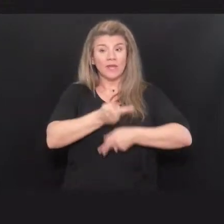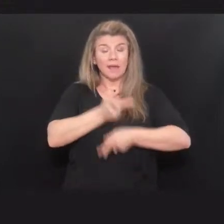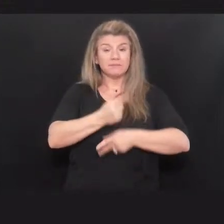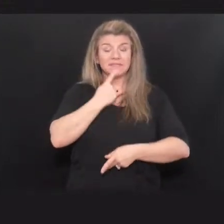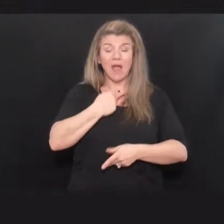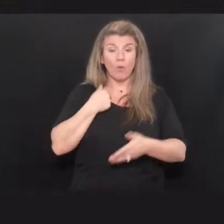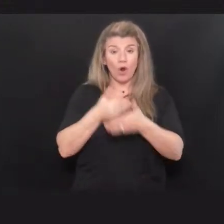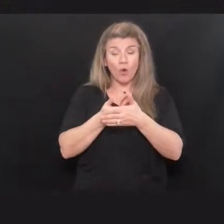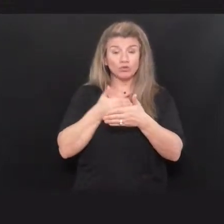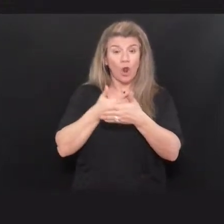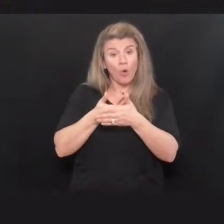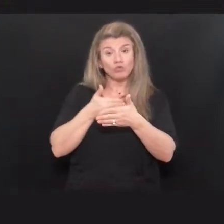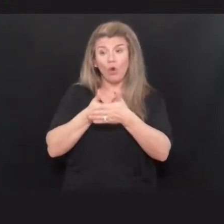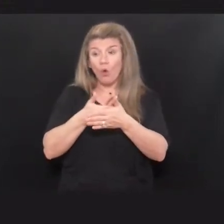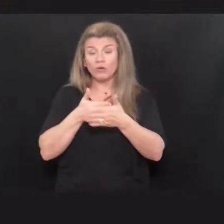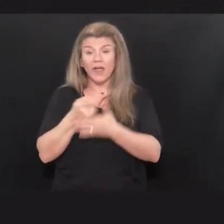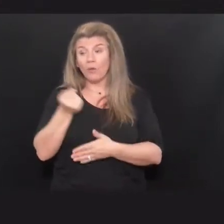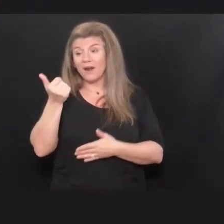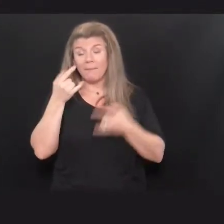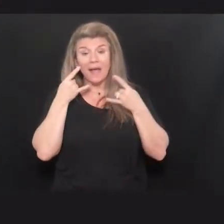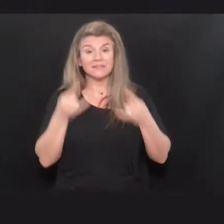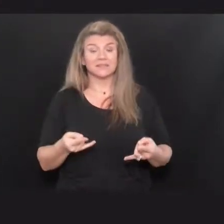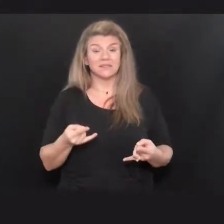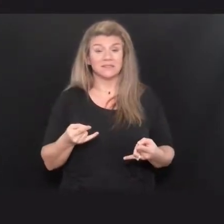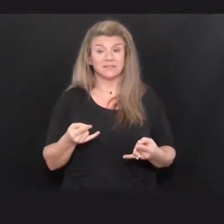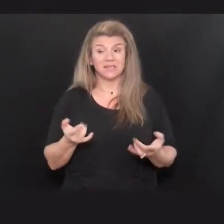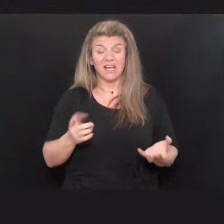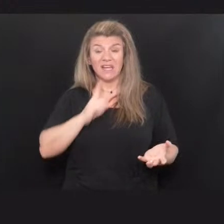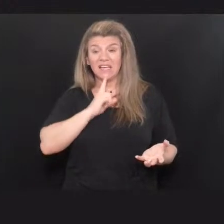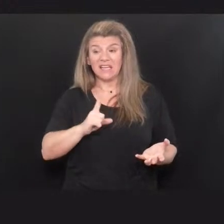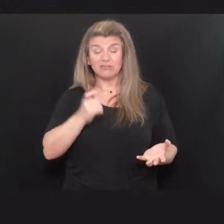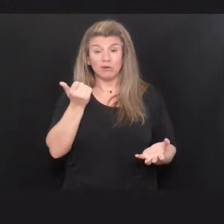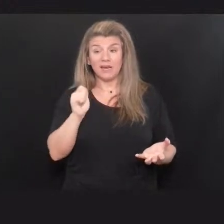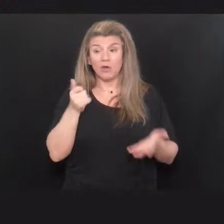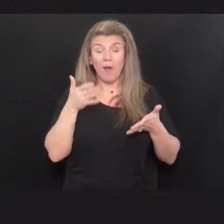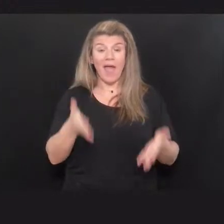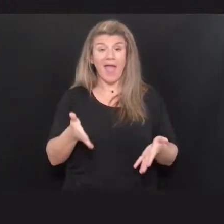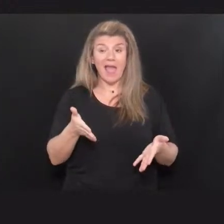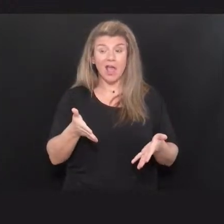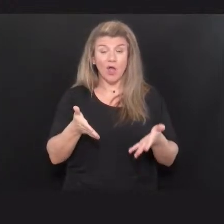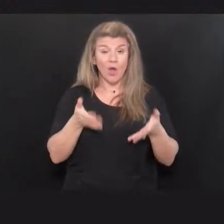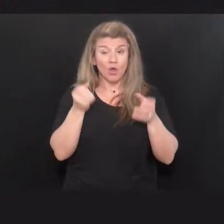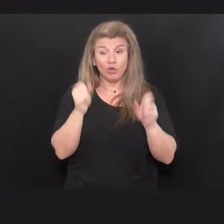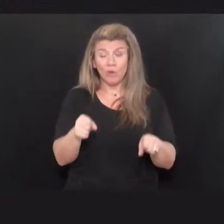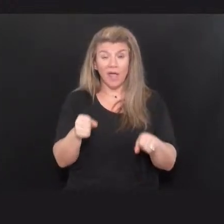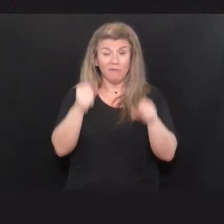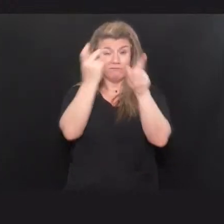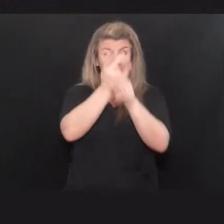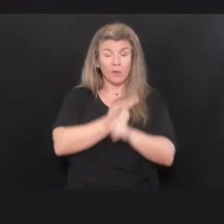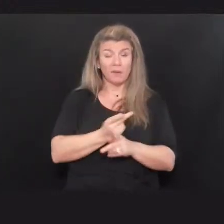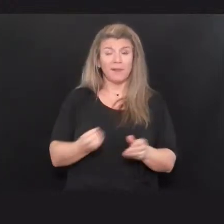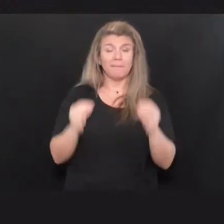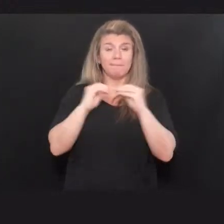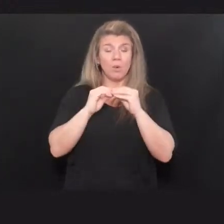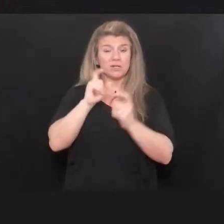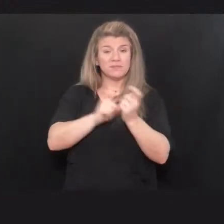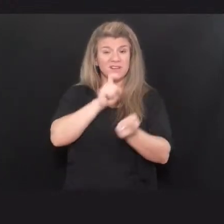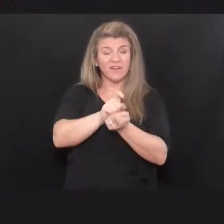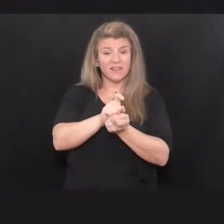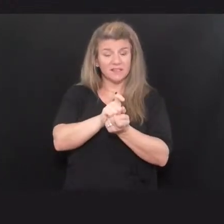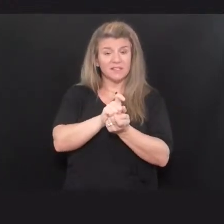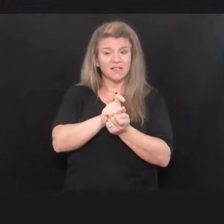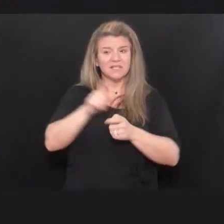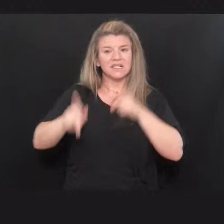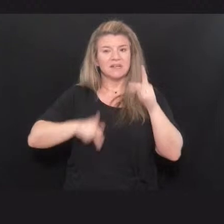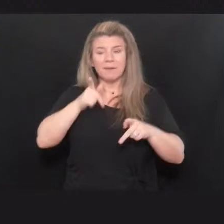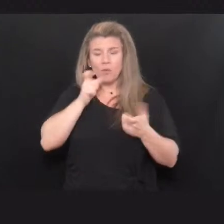close to getting rid of masks. Is there any way you can slice that down to be more specific to, especially to